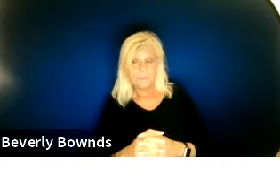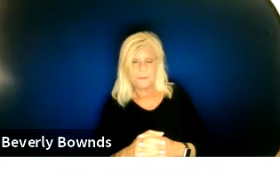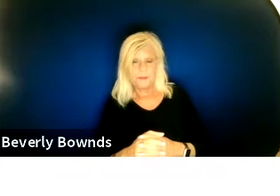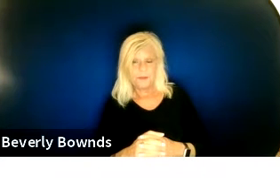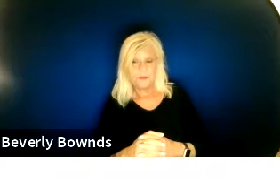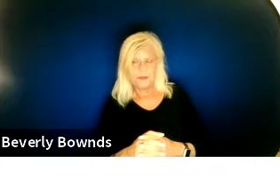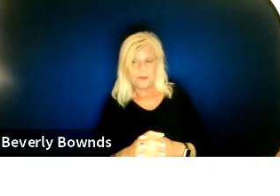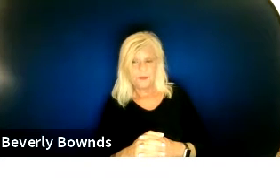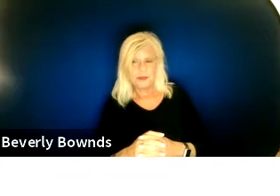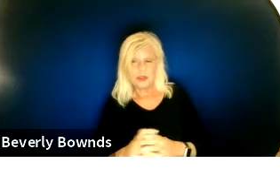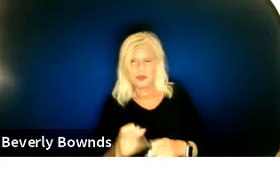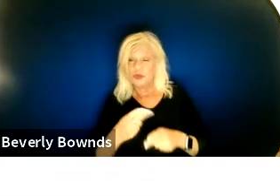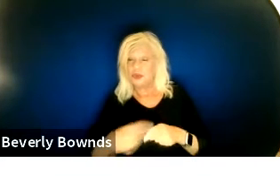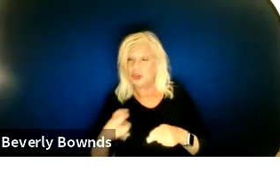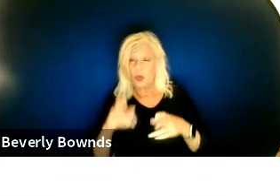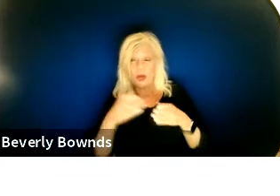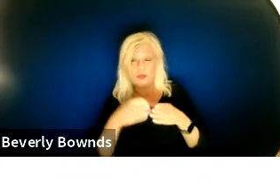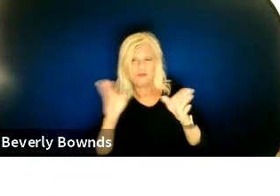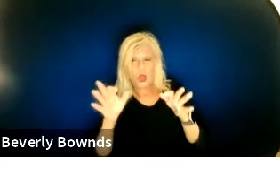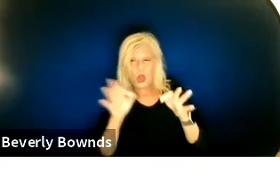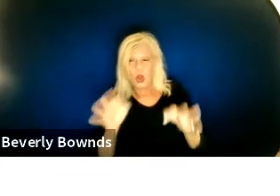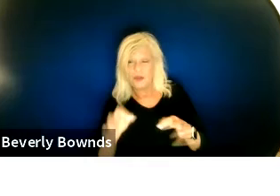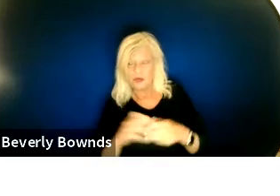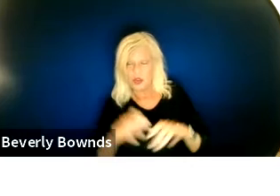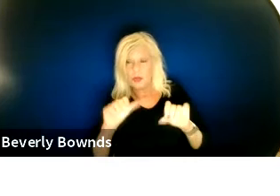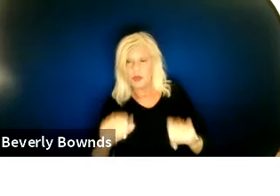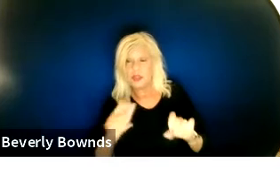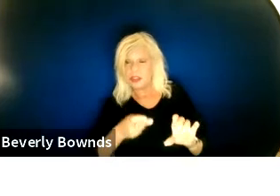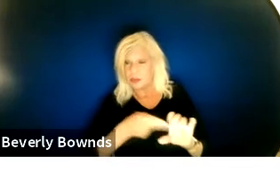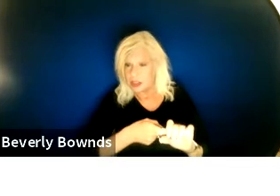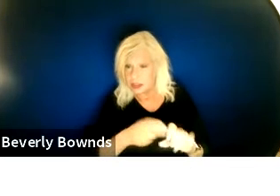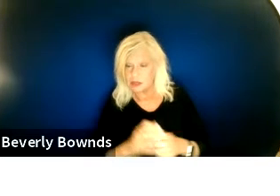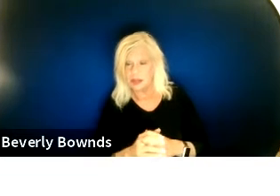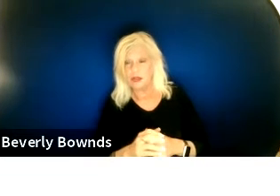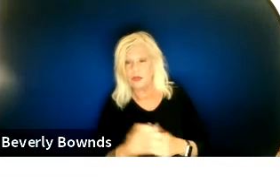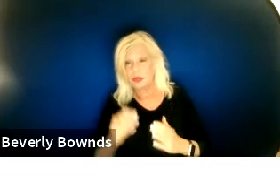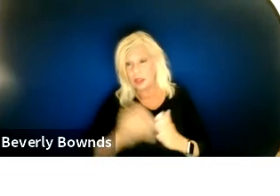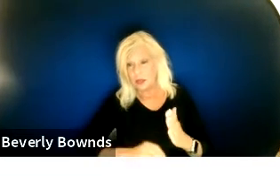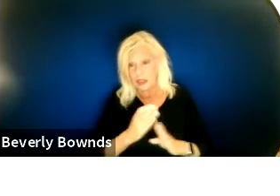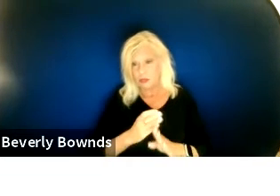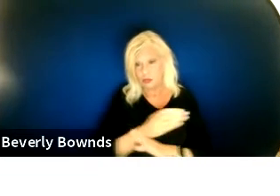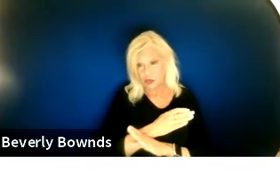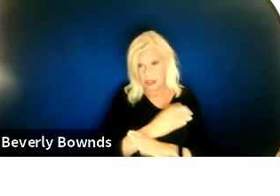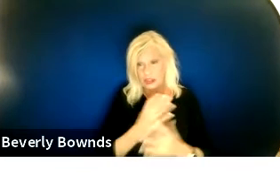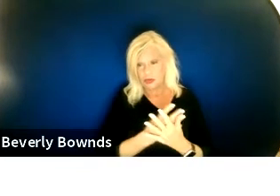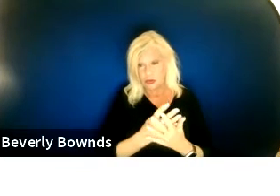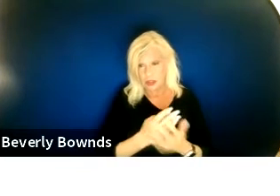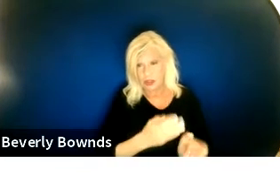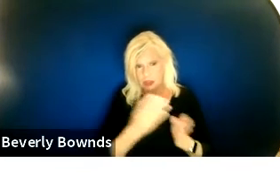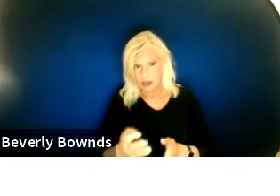So just a quick overview, a potential participant will complete pre-screening, a